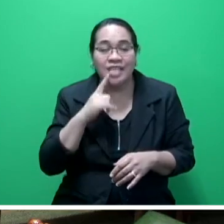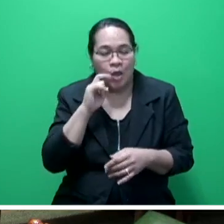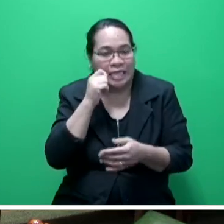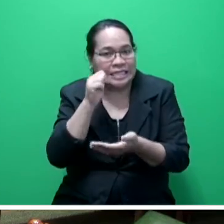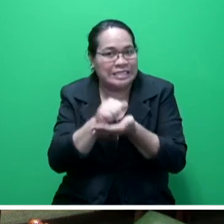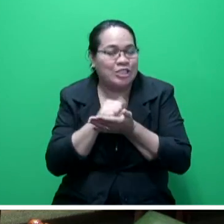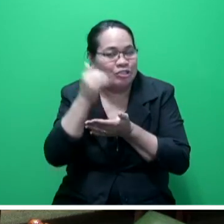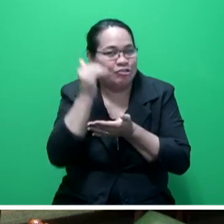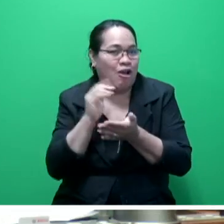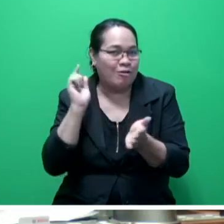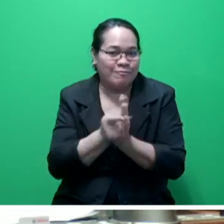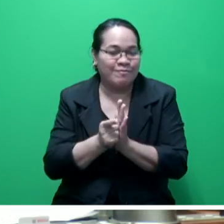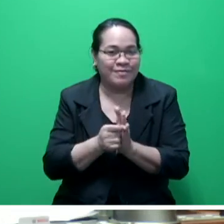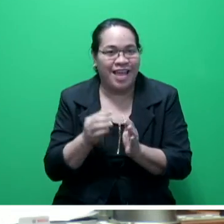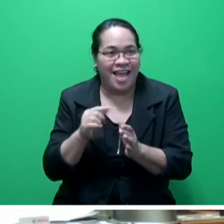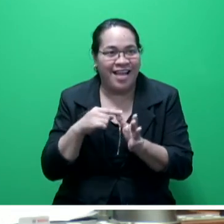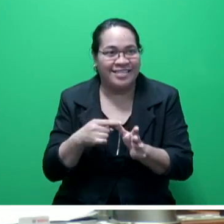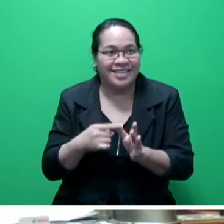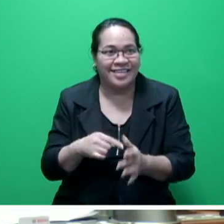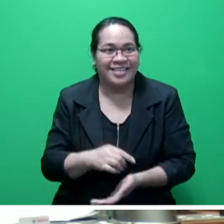short.